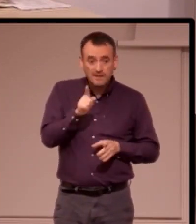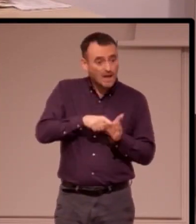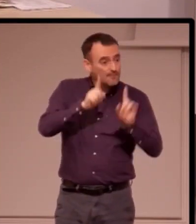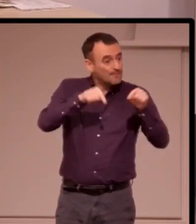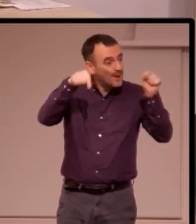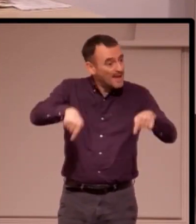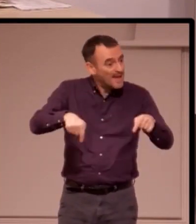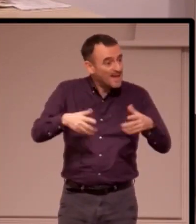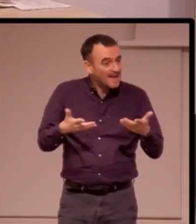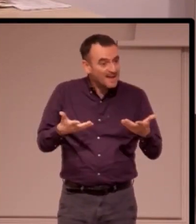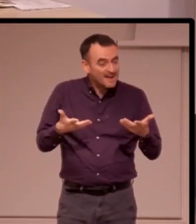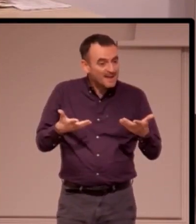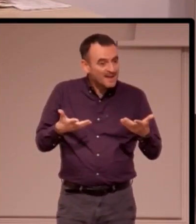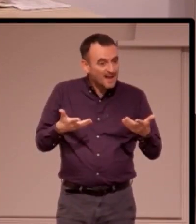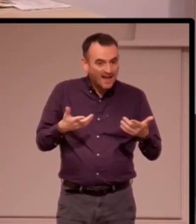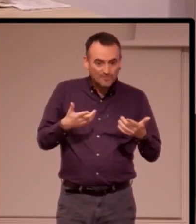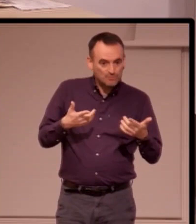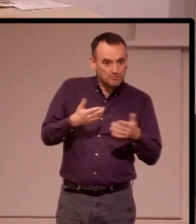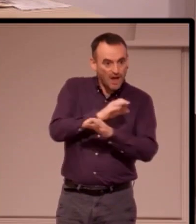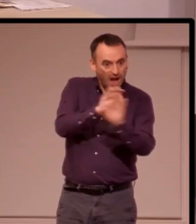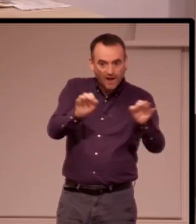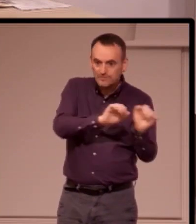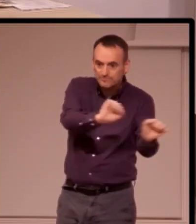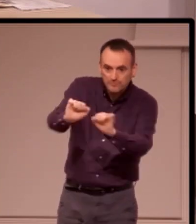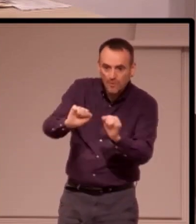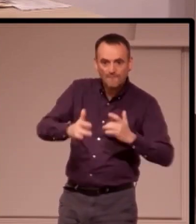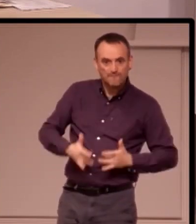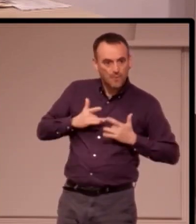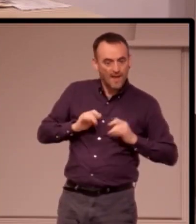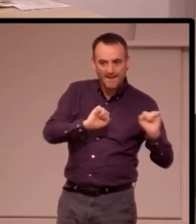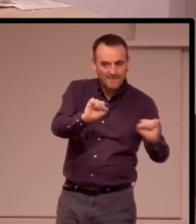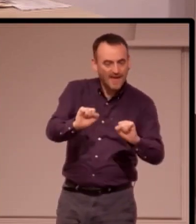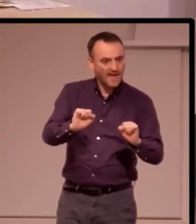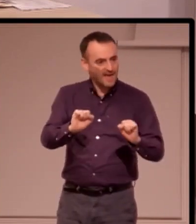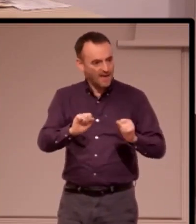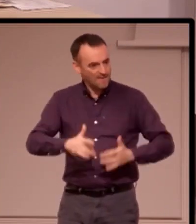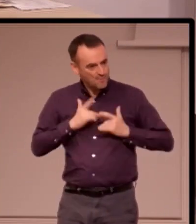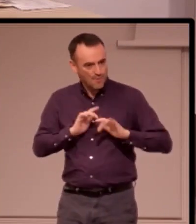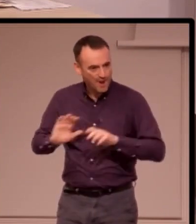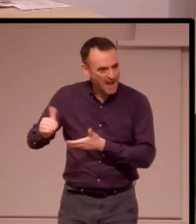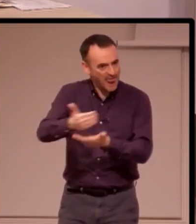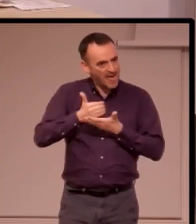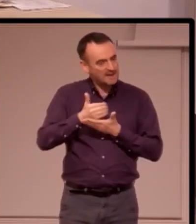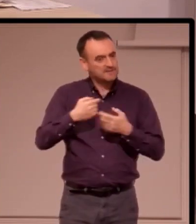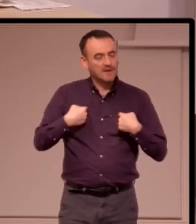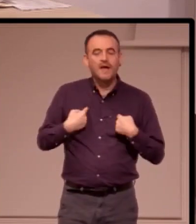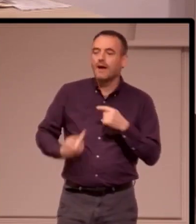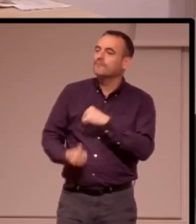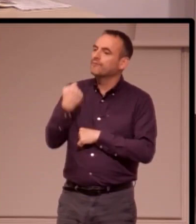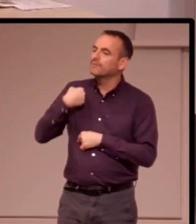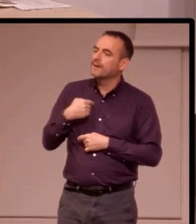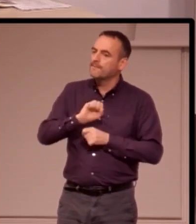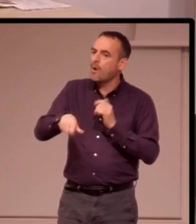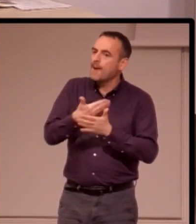and should probably be doing a lot of the talking, and obviously you're collecting a lot of their voices and yourself. And actually when I was writing the